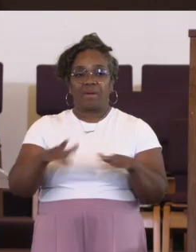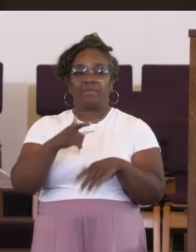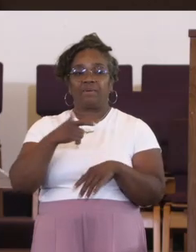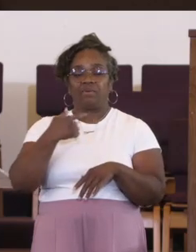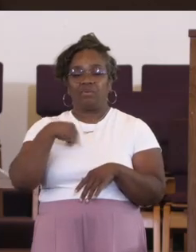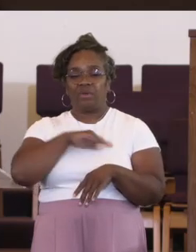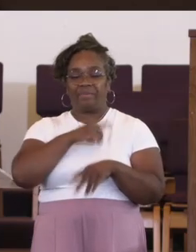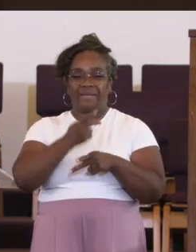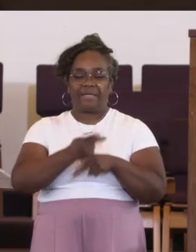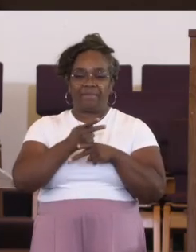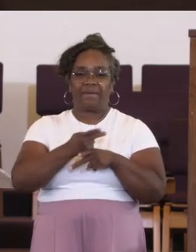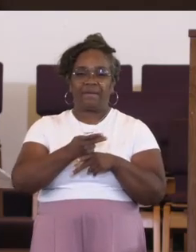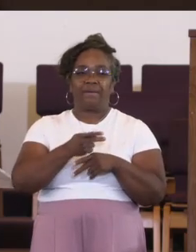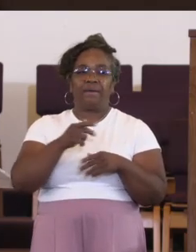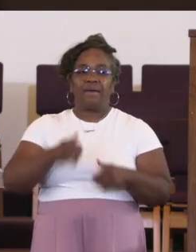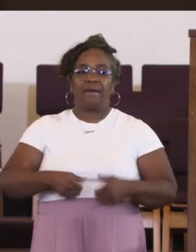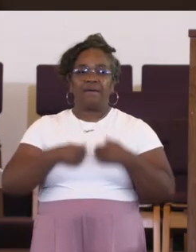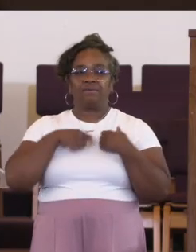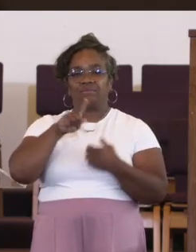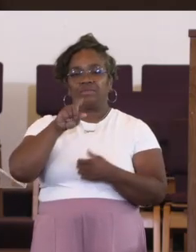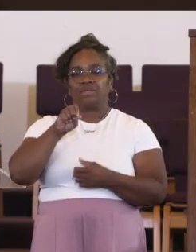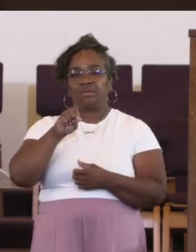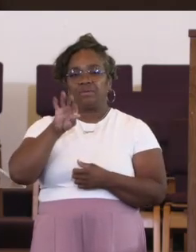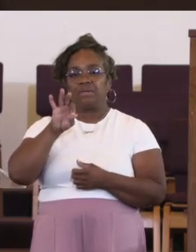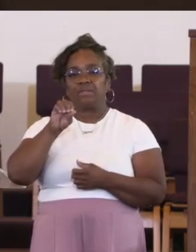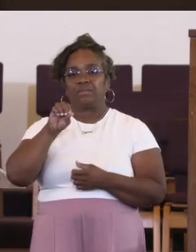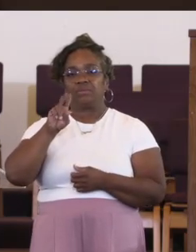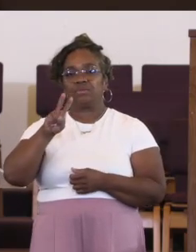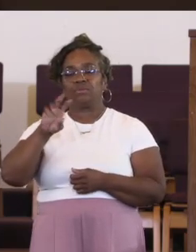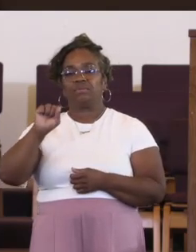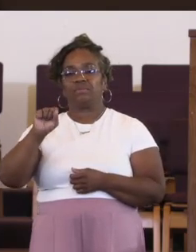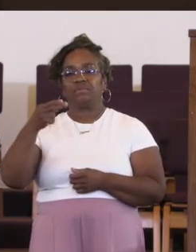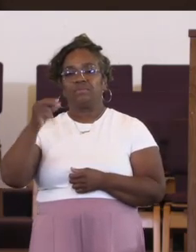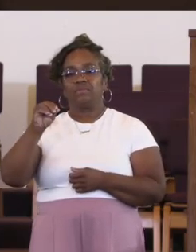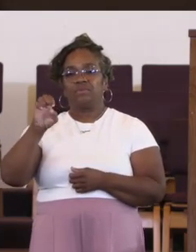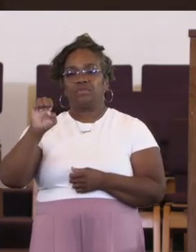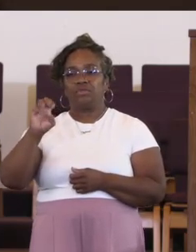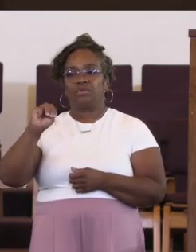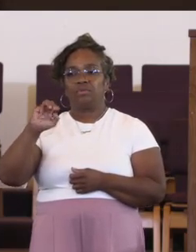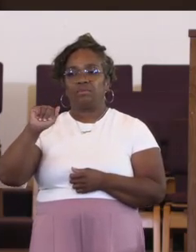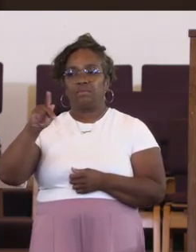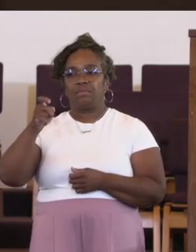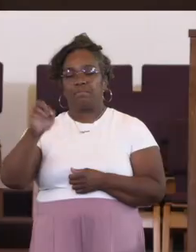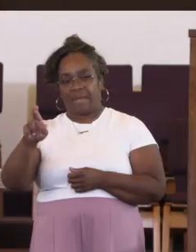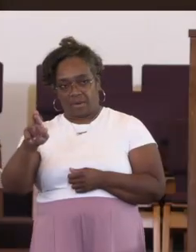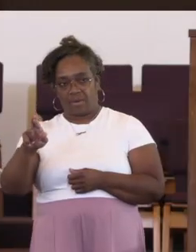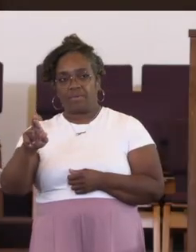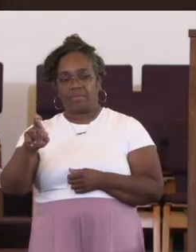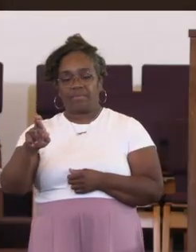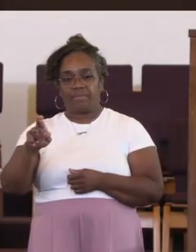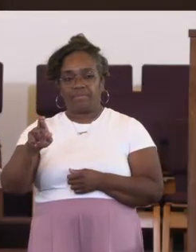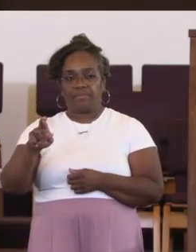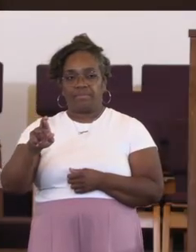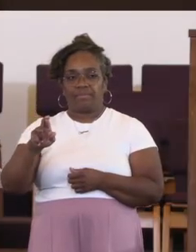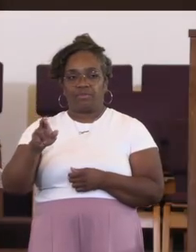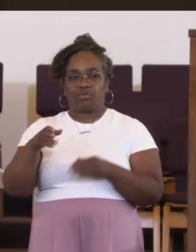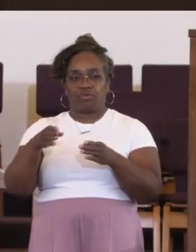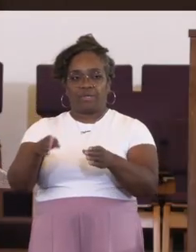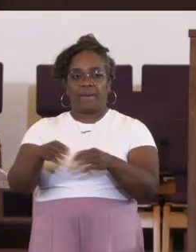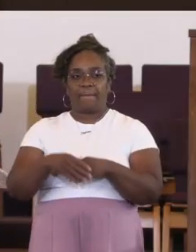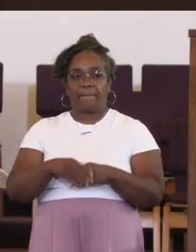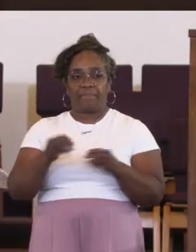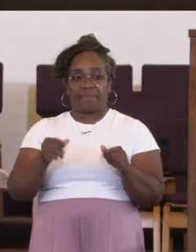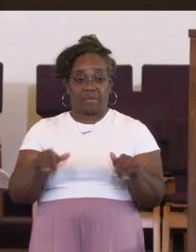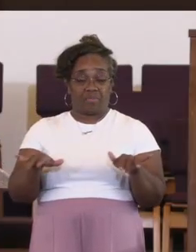community. It's at 10902 Shoemaker, right on the corner of Lee May Street and Shoemaker. Okay. The